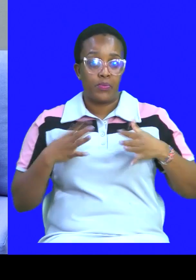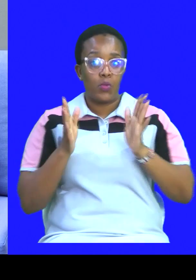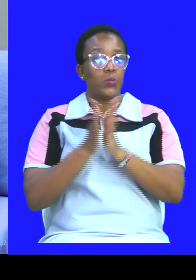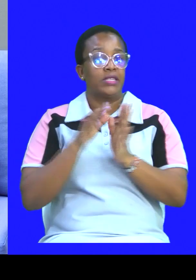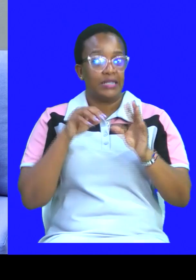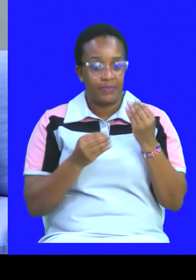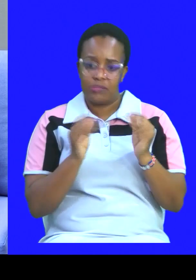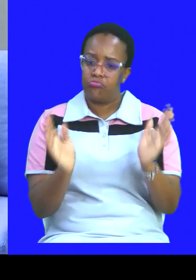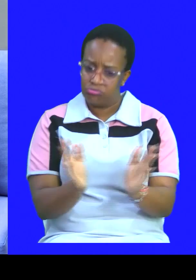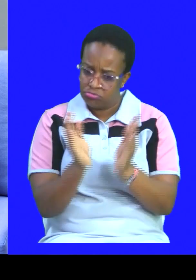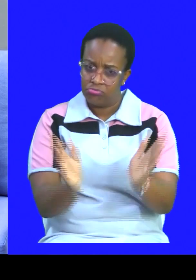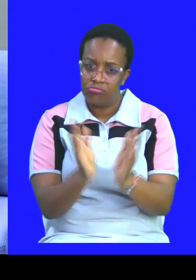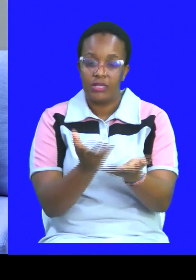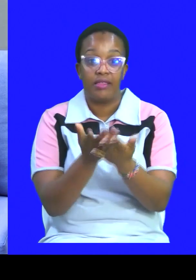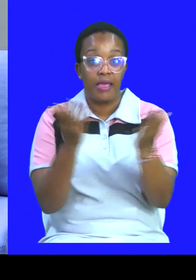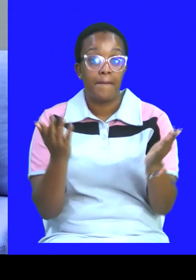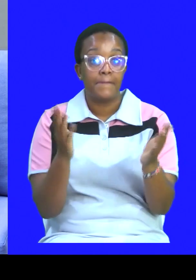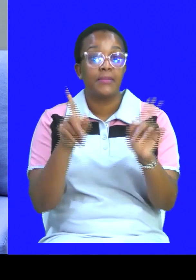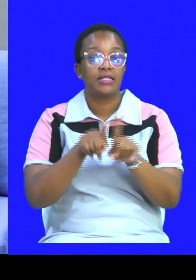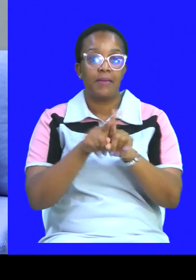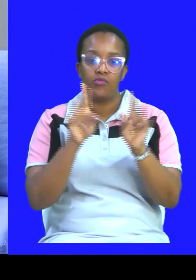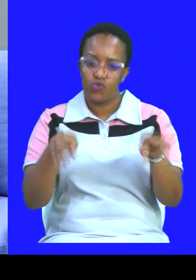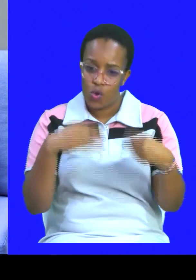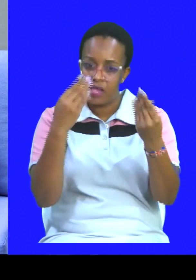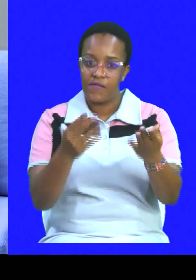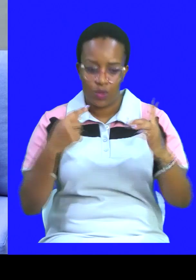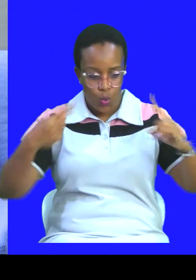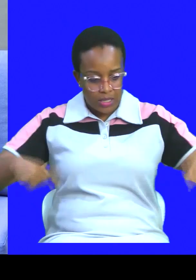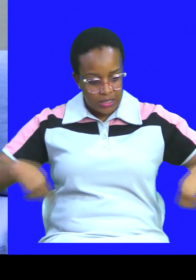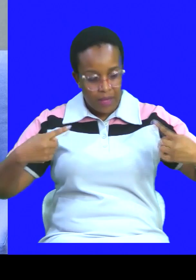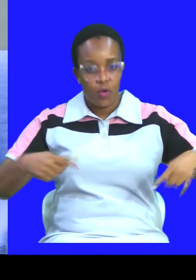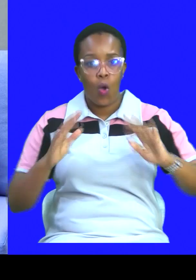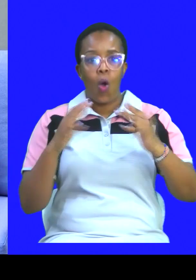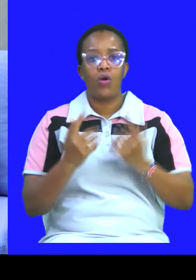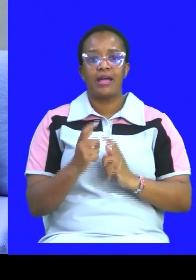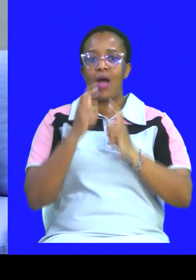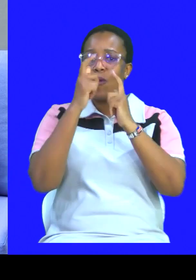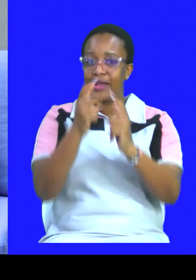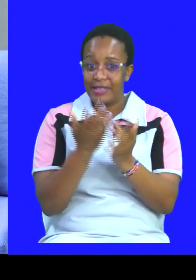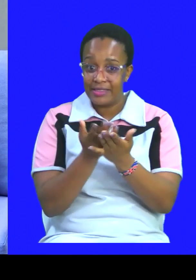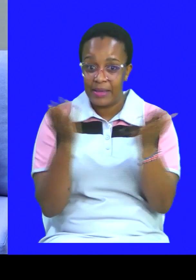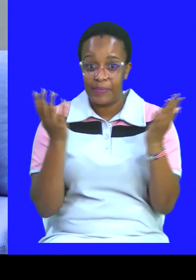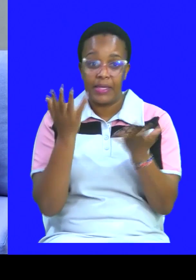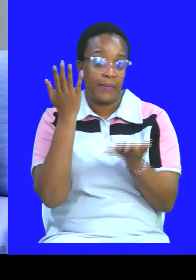them by giving them wheelchair, or by awarding them. You see, maybe